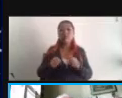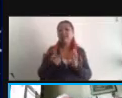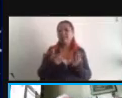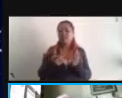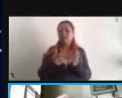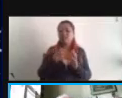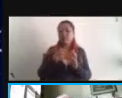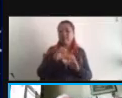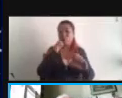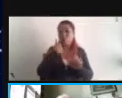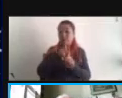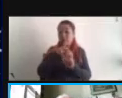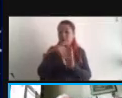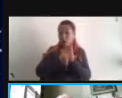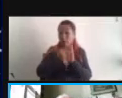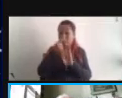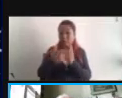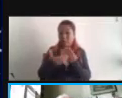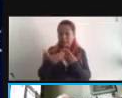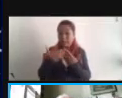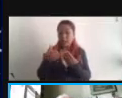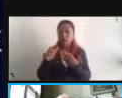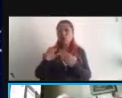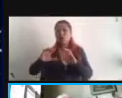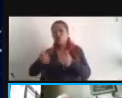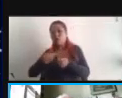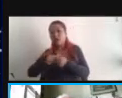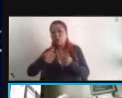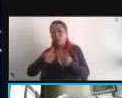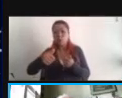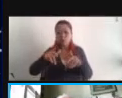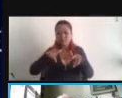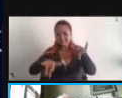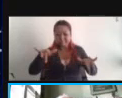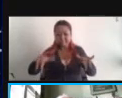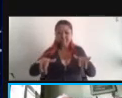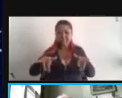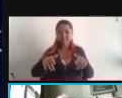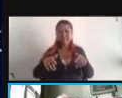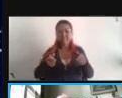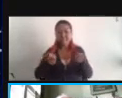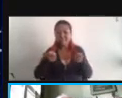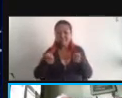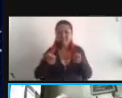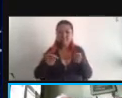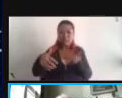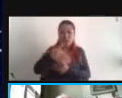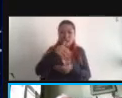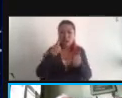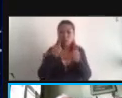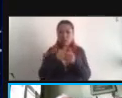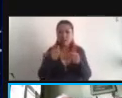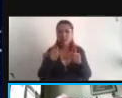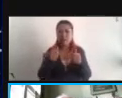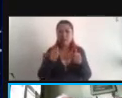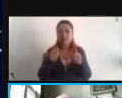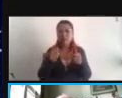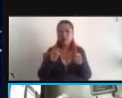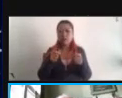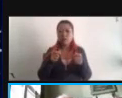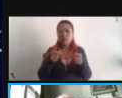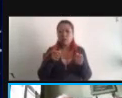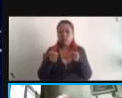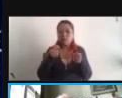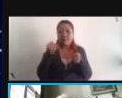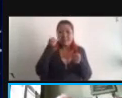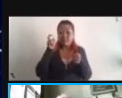vehicle? How does the crew interact with that automation? How do you ensure that the crew can perform a manual control of something if they need to take over,